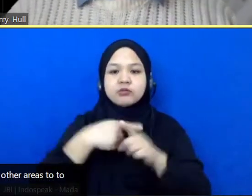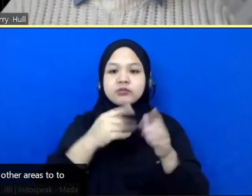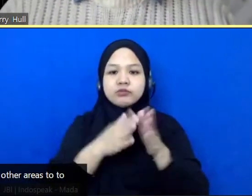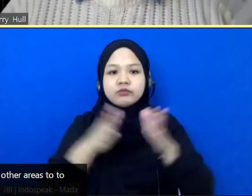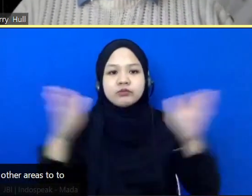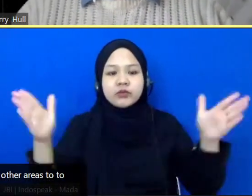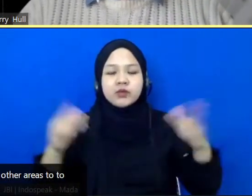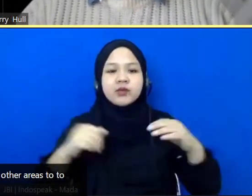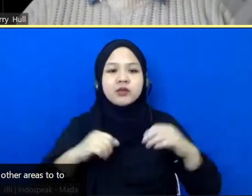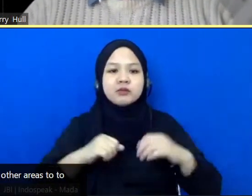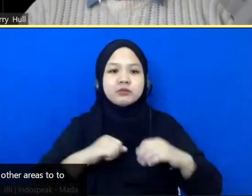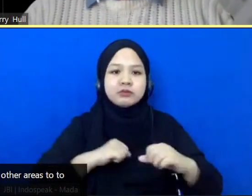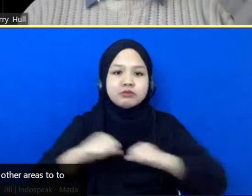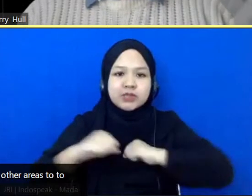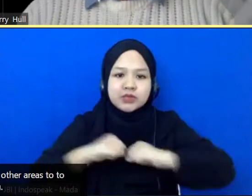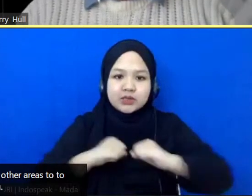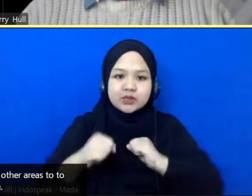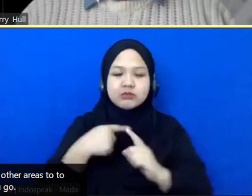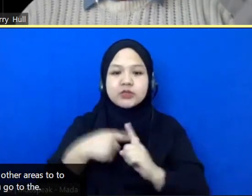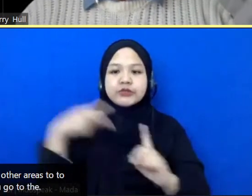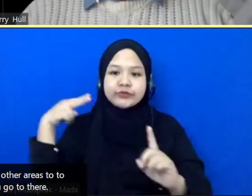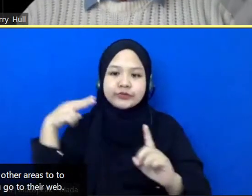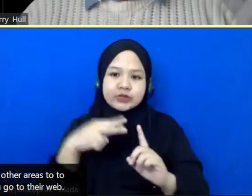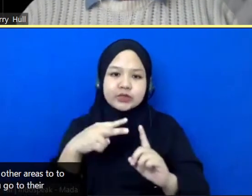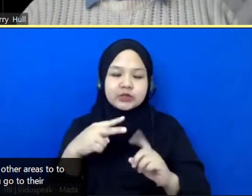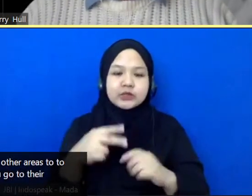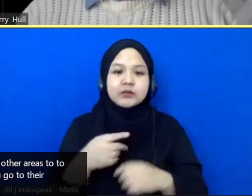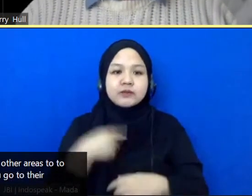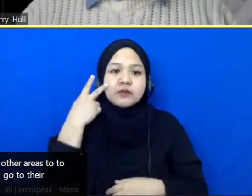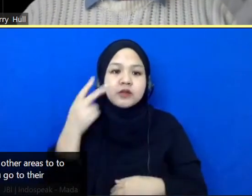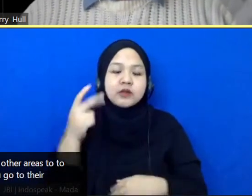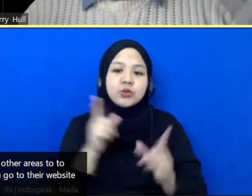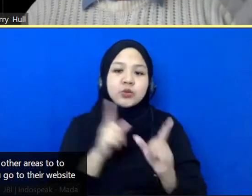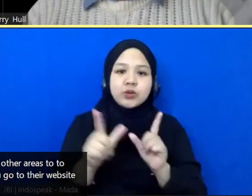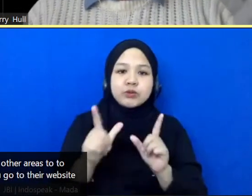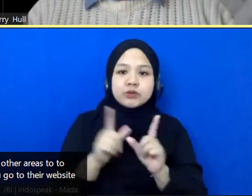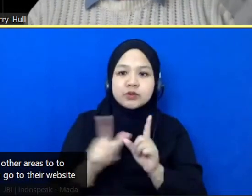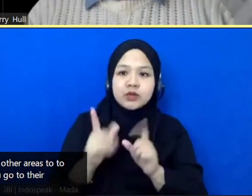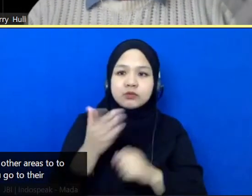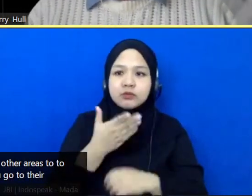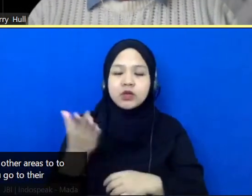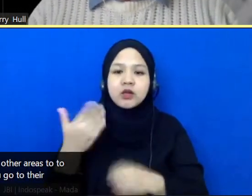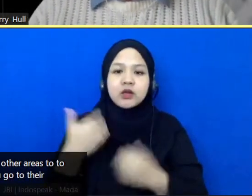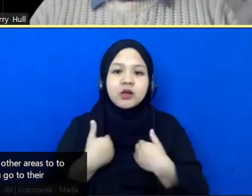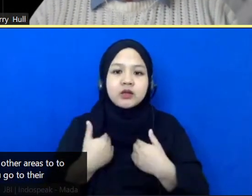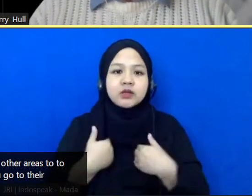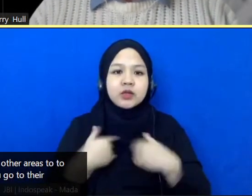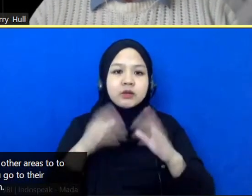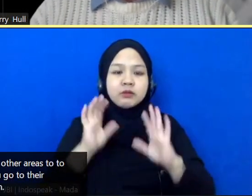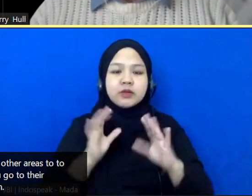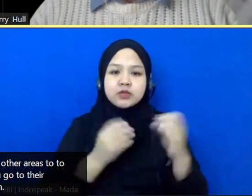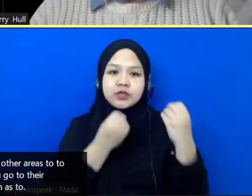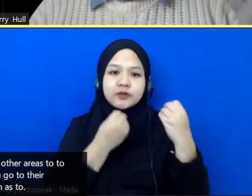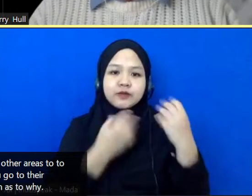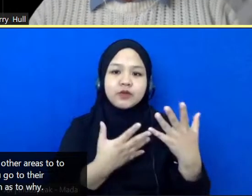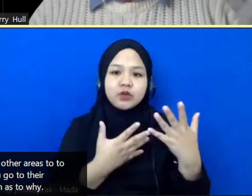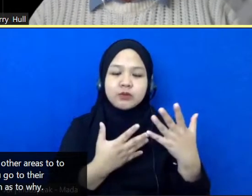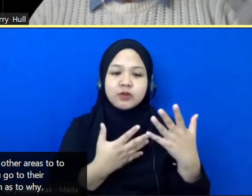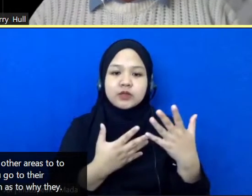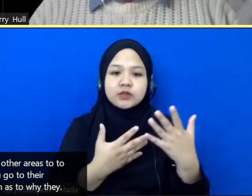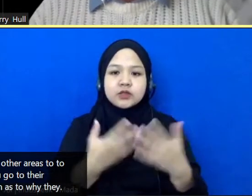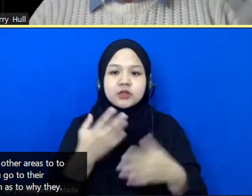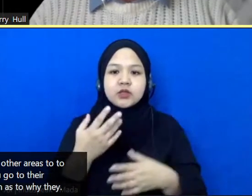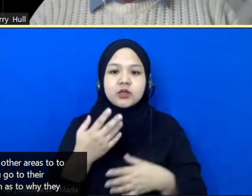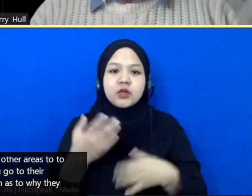and vision. If you go to their website, they have a lot of information as to why they